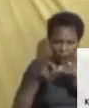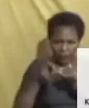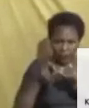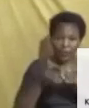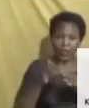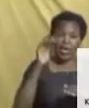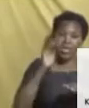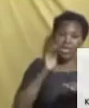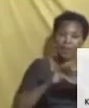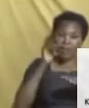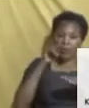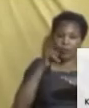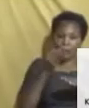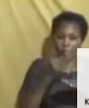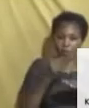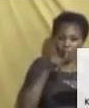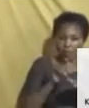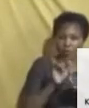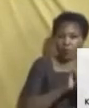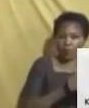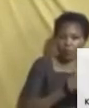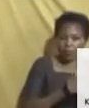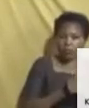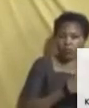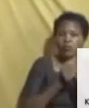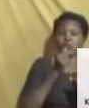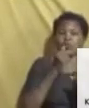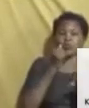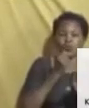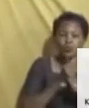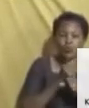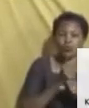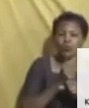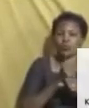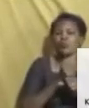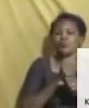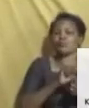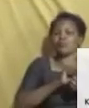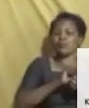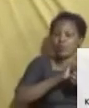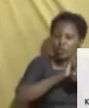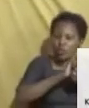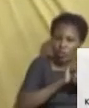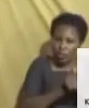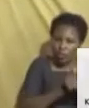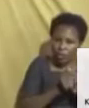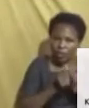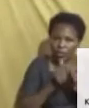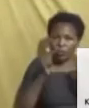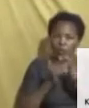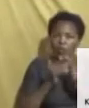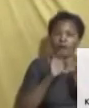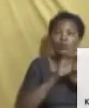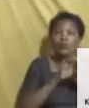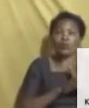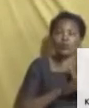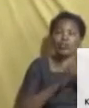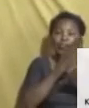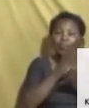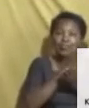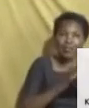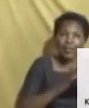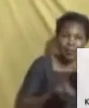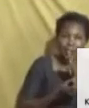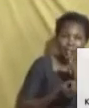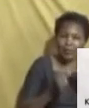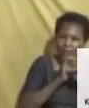those amendments was to substantially alter the Constitution. Some of them could not be described